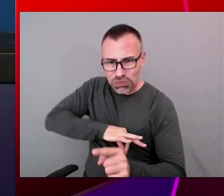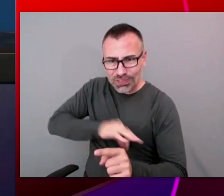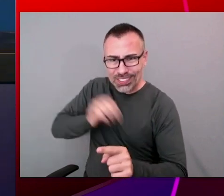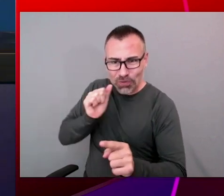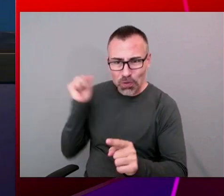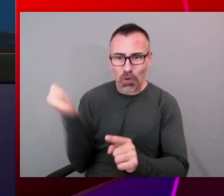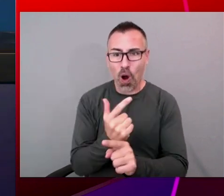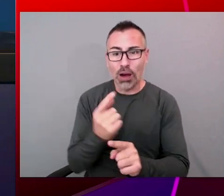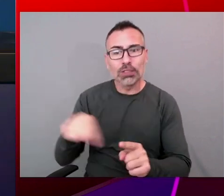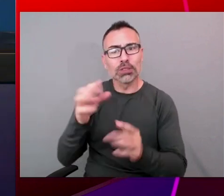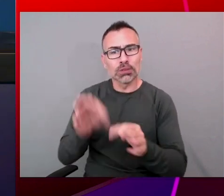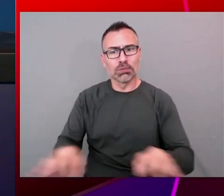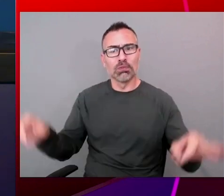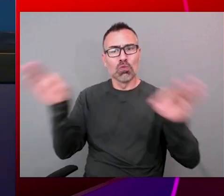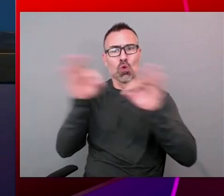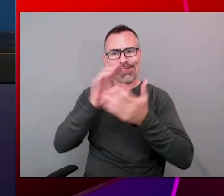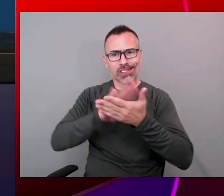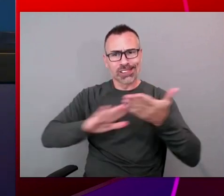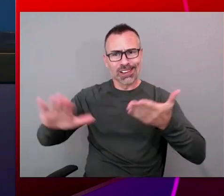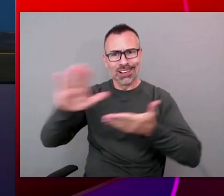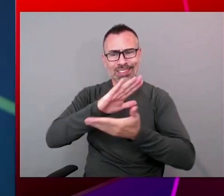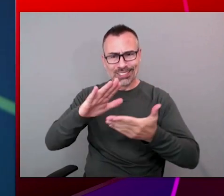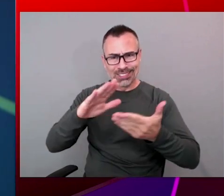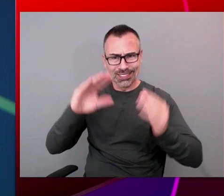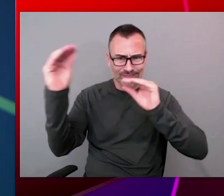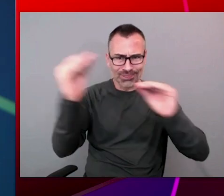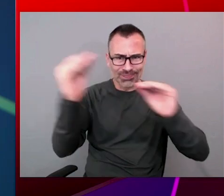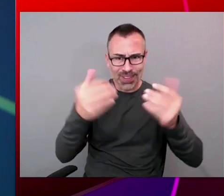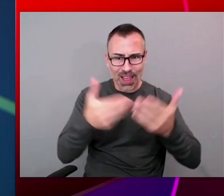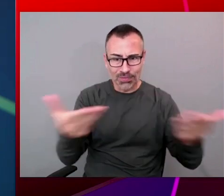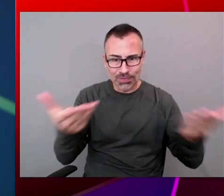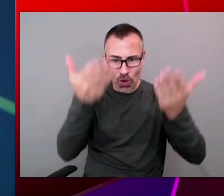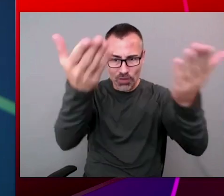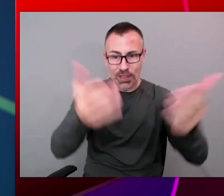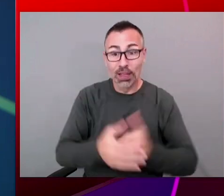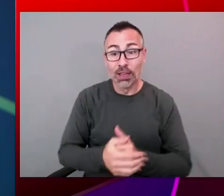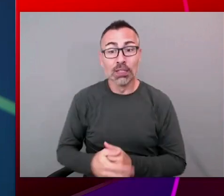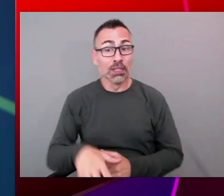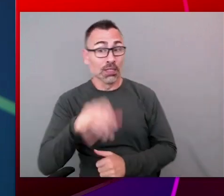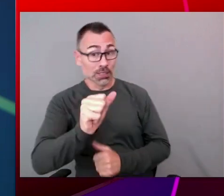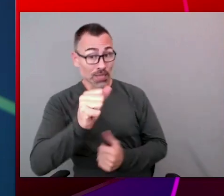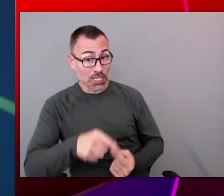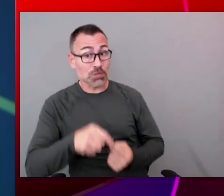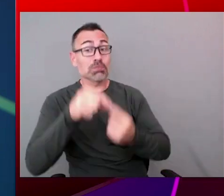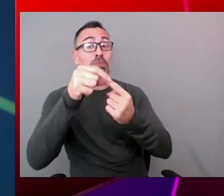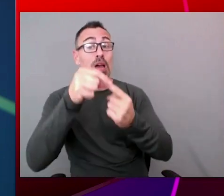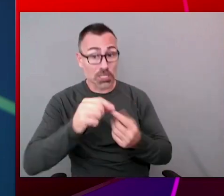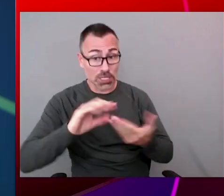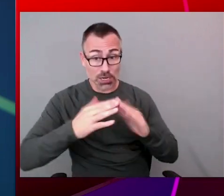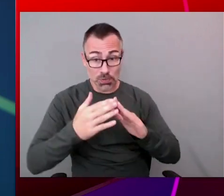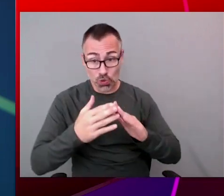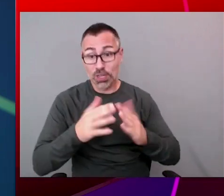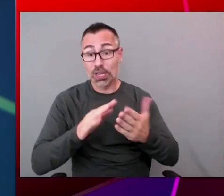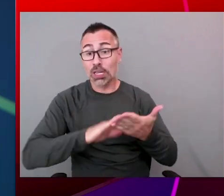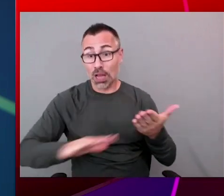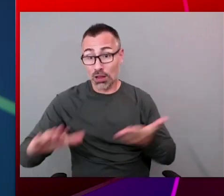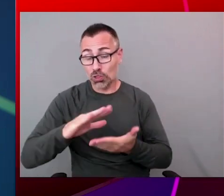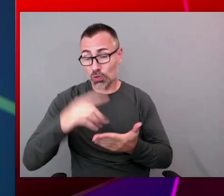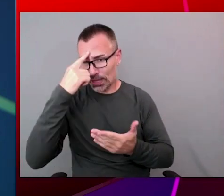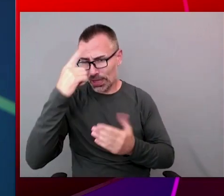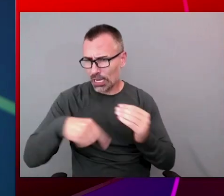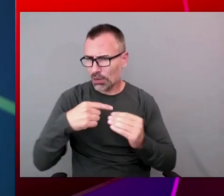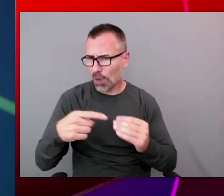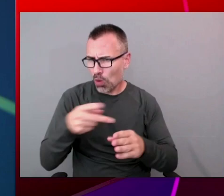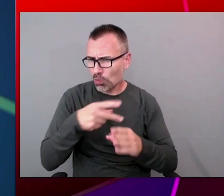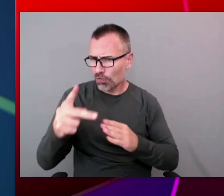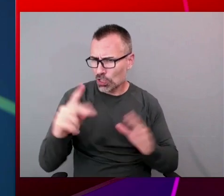into the colleges. Yeah, definitely, especially the community colleges, because when you think about professional certificates, like those non-credit